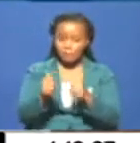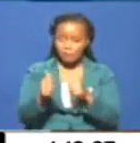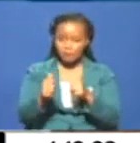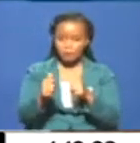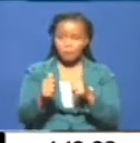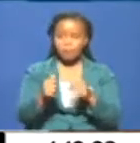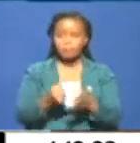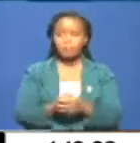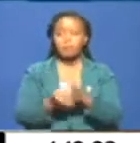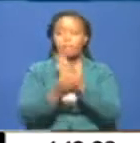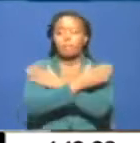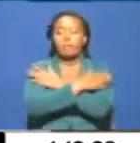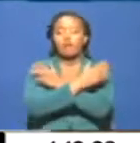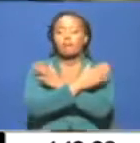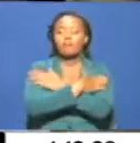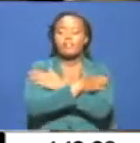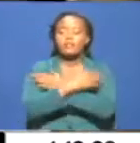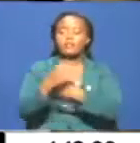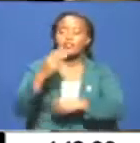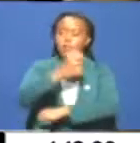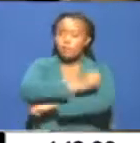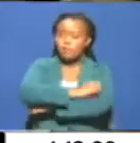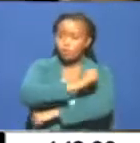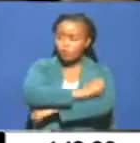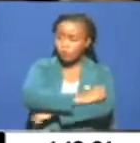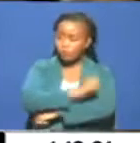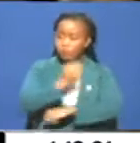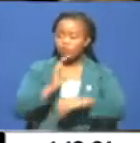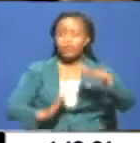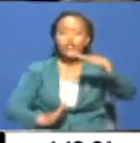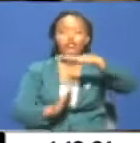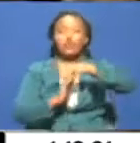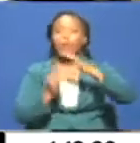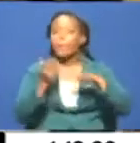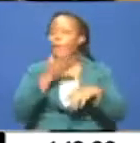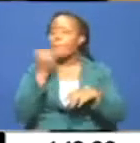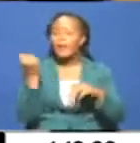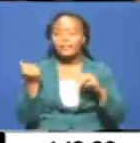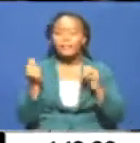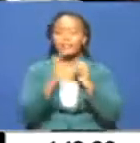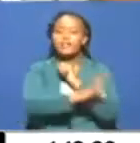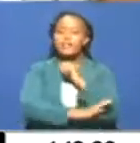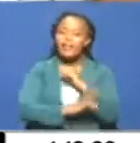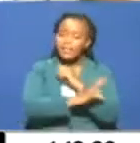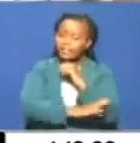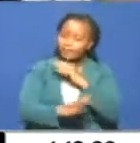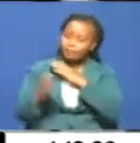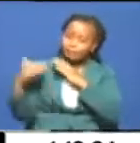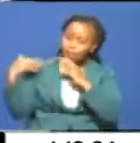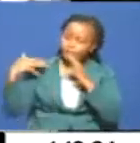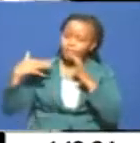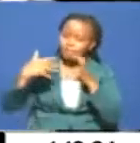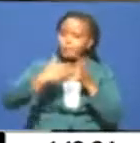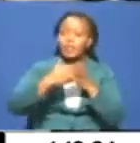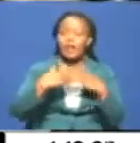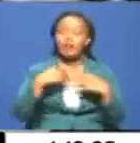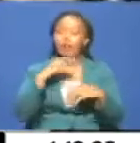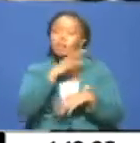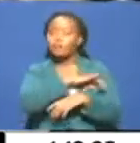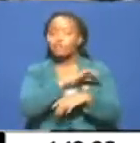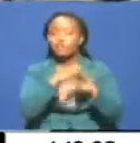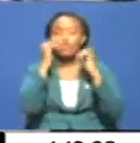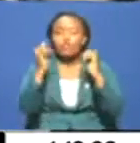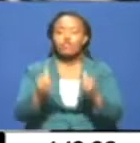Friends School Kamusinga, being one of the top performing schools in the country over the years, has benefited from a new digital system that will